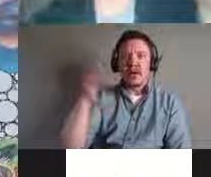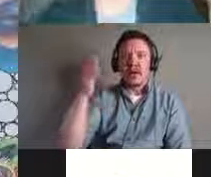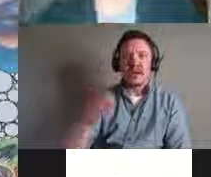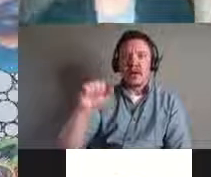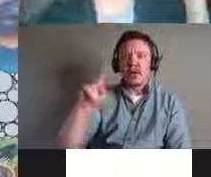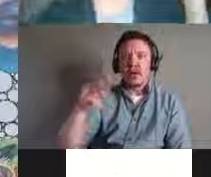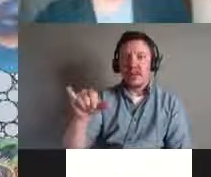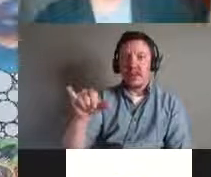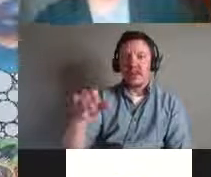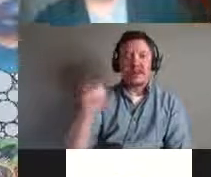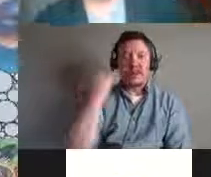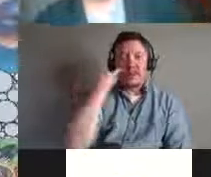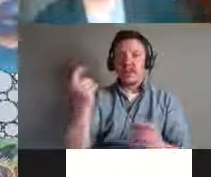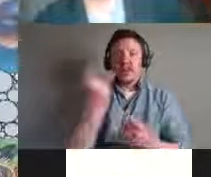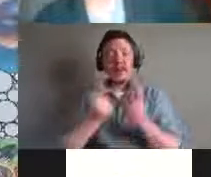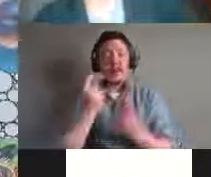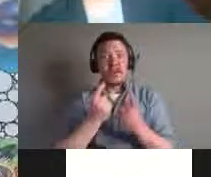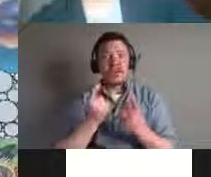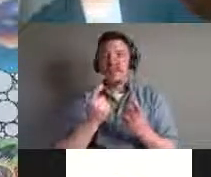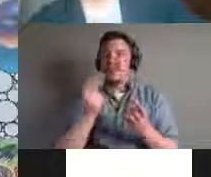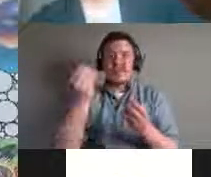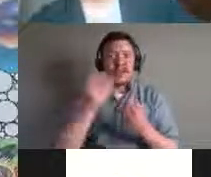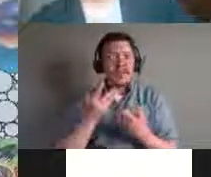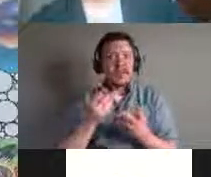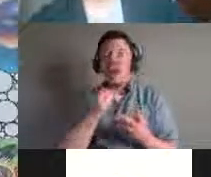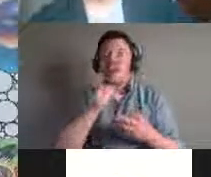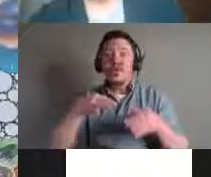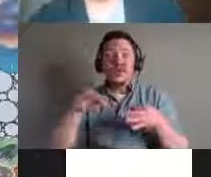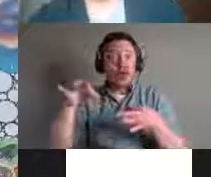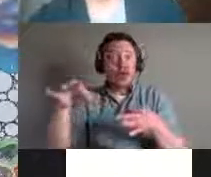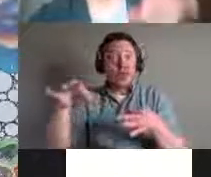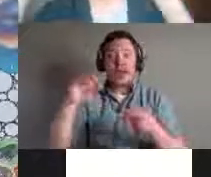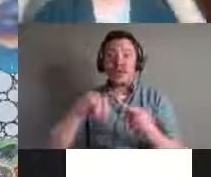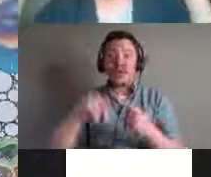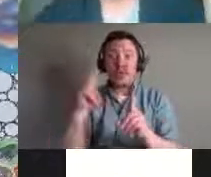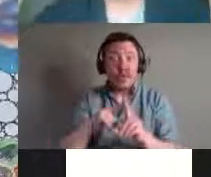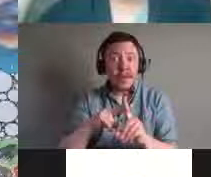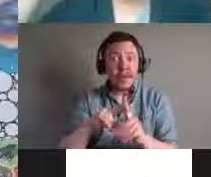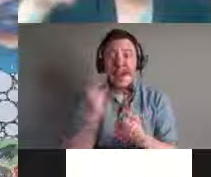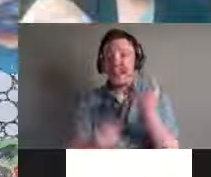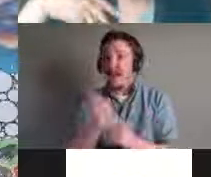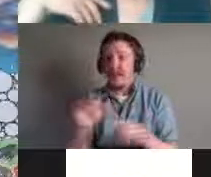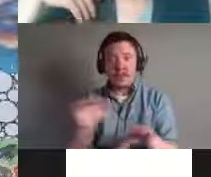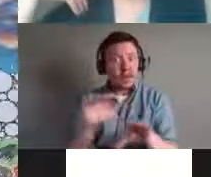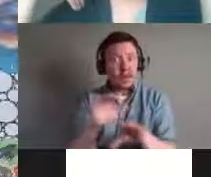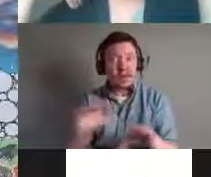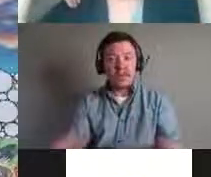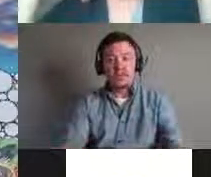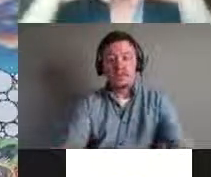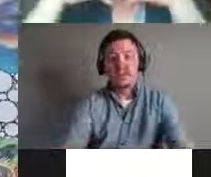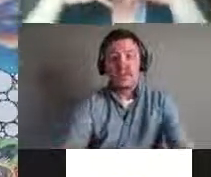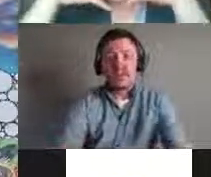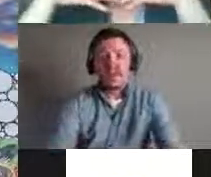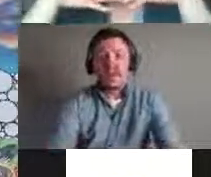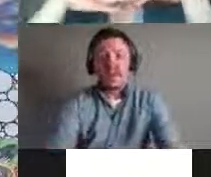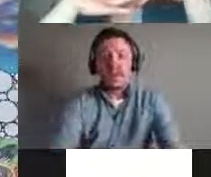have any questions, let us know. Don't wait to apply last minute. And